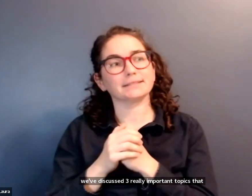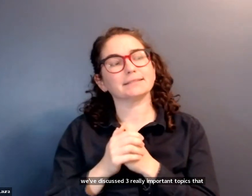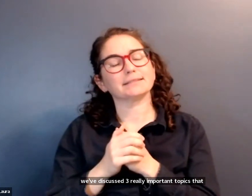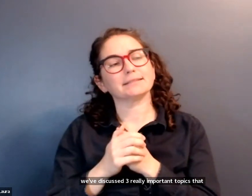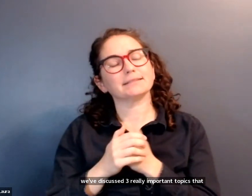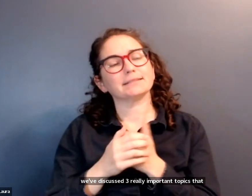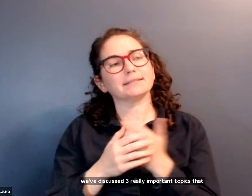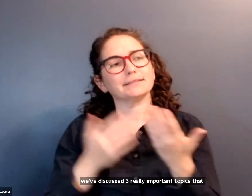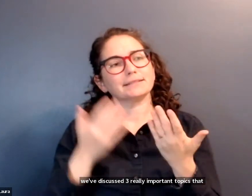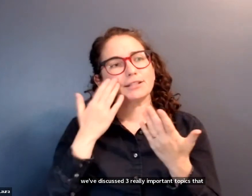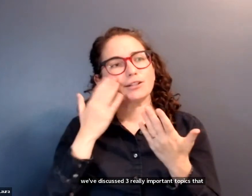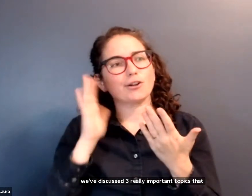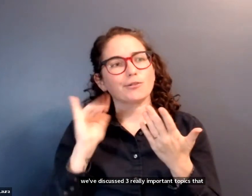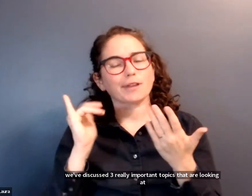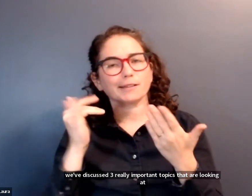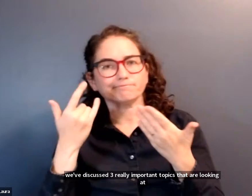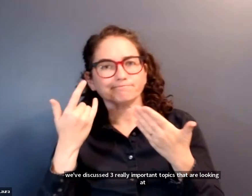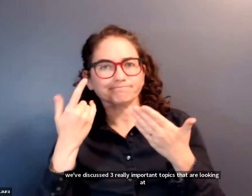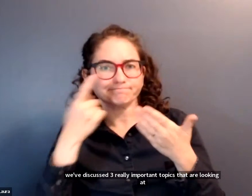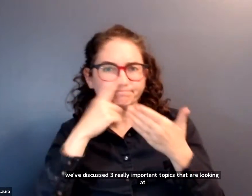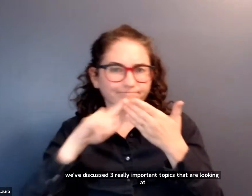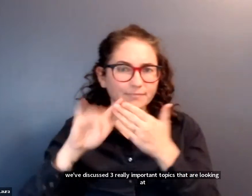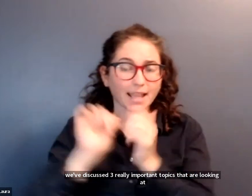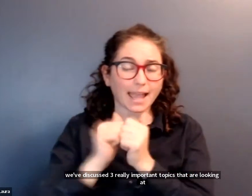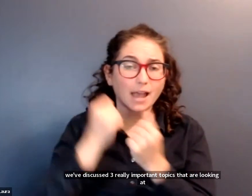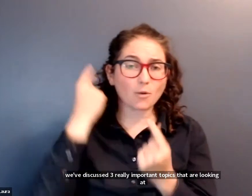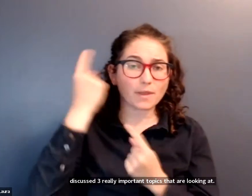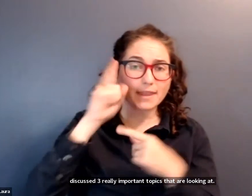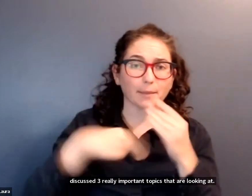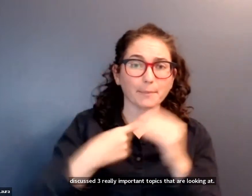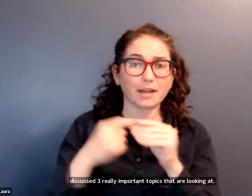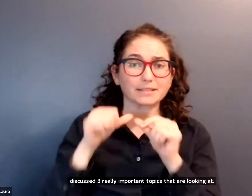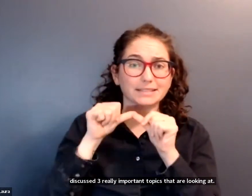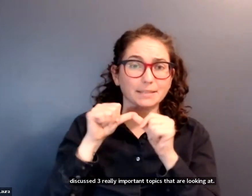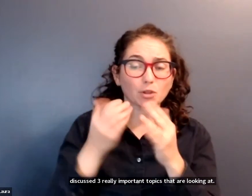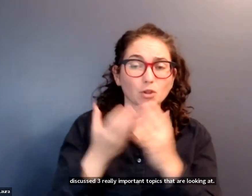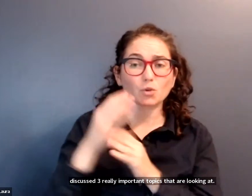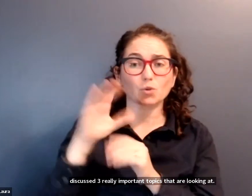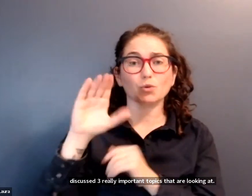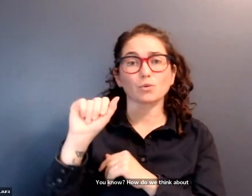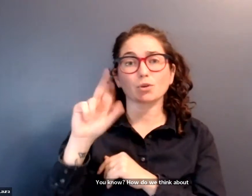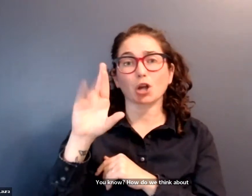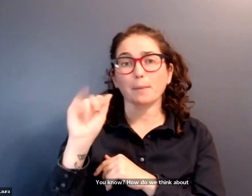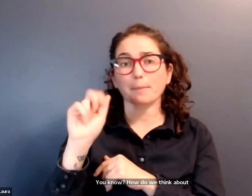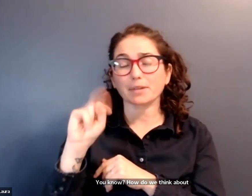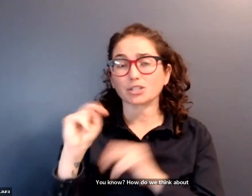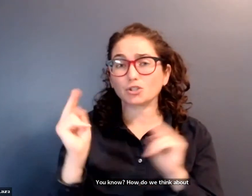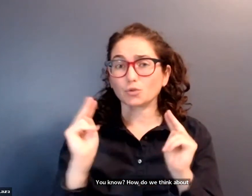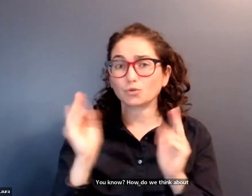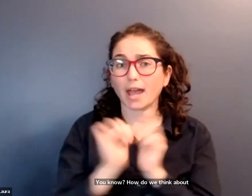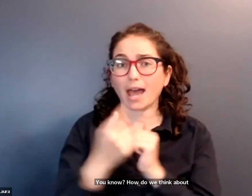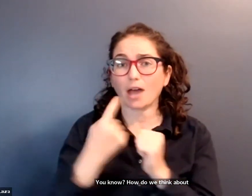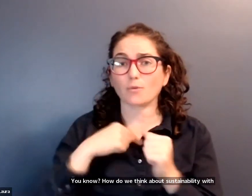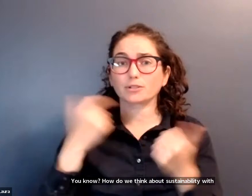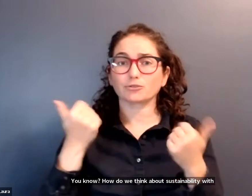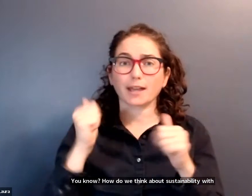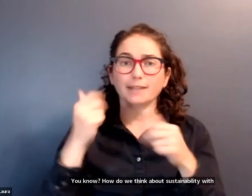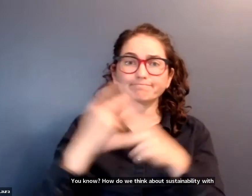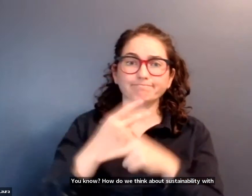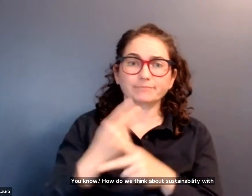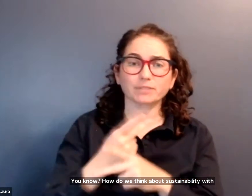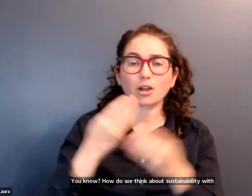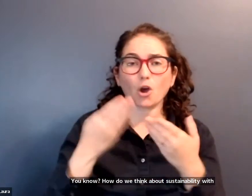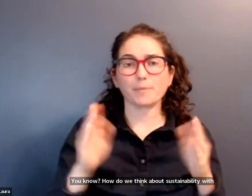at, how do we think about sustainability through carbon neutral? How are we unlocking economic